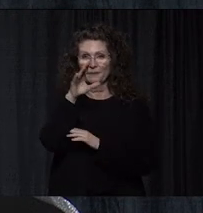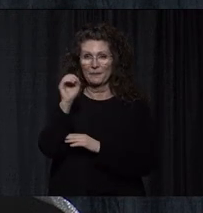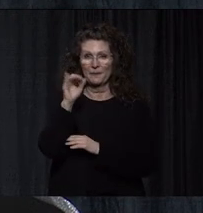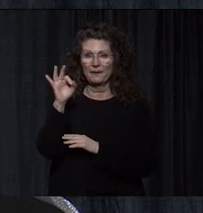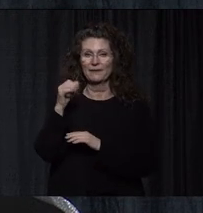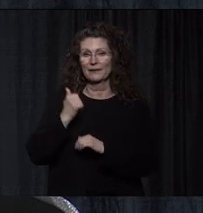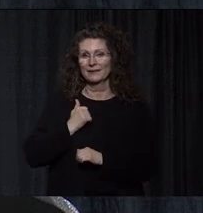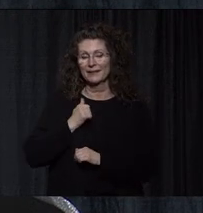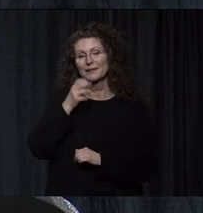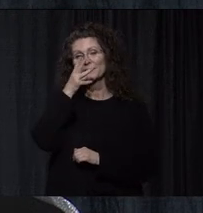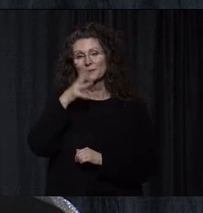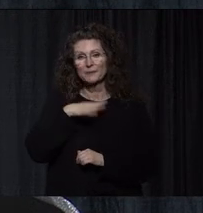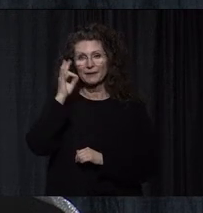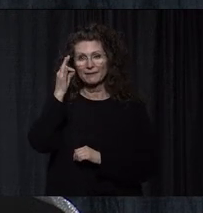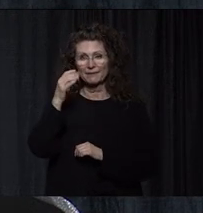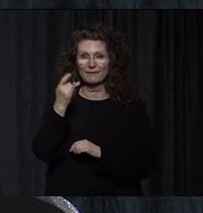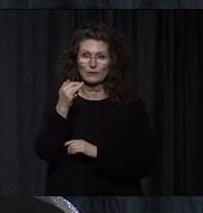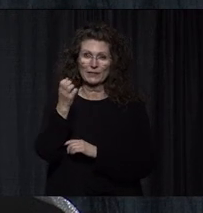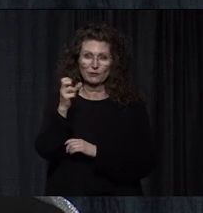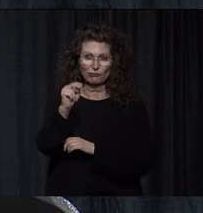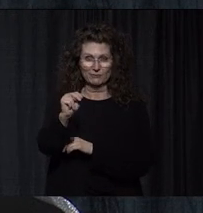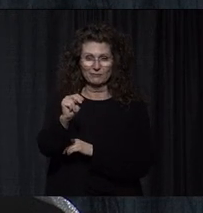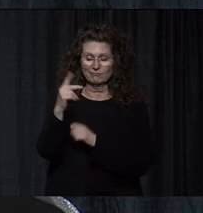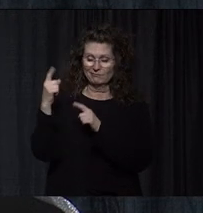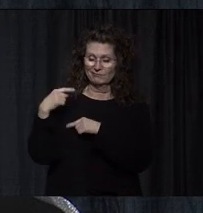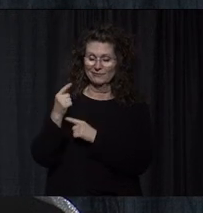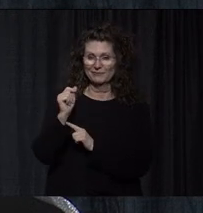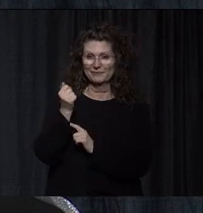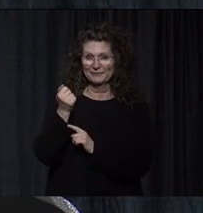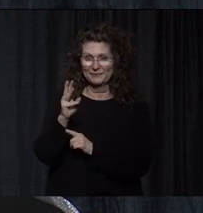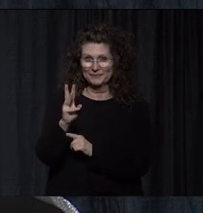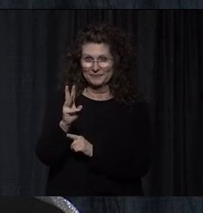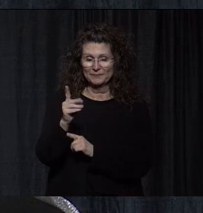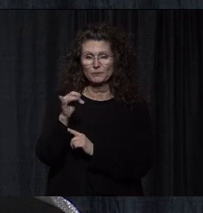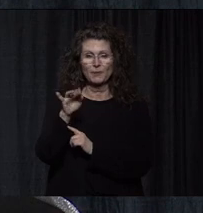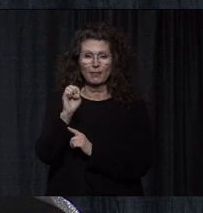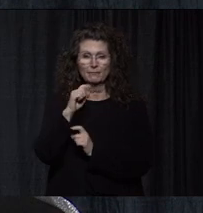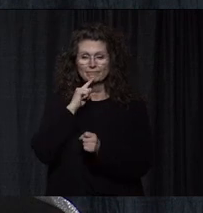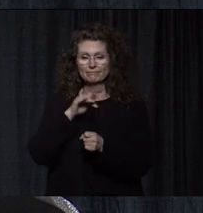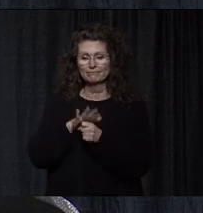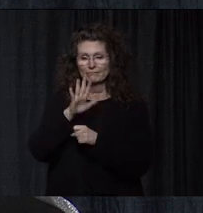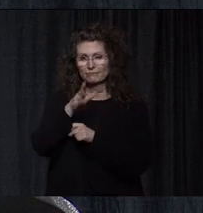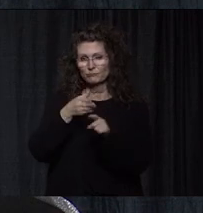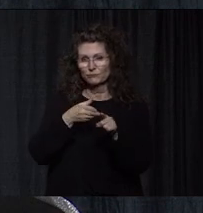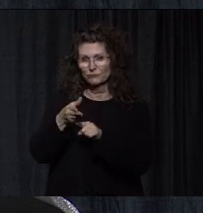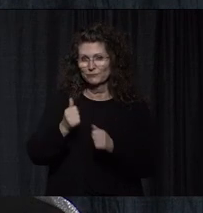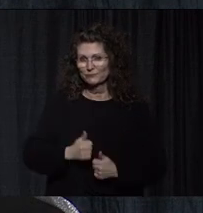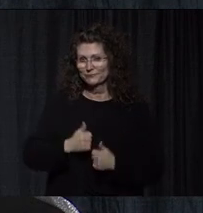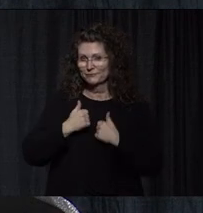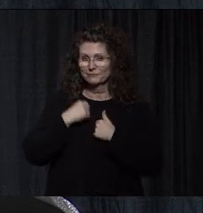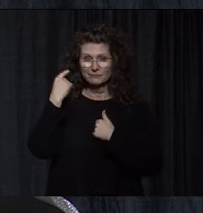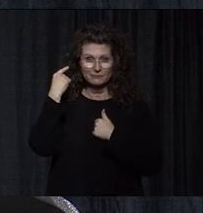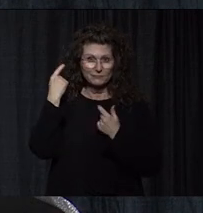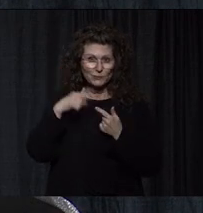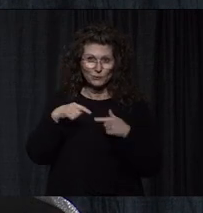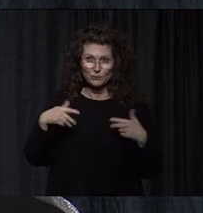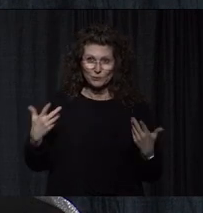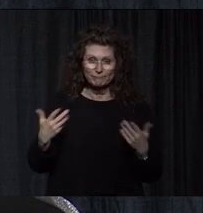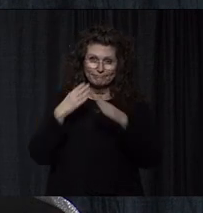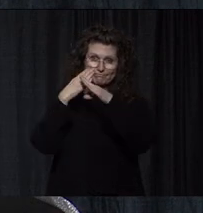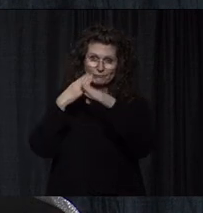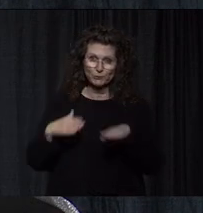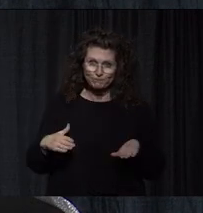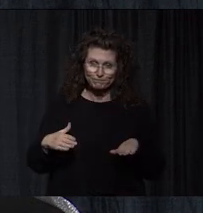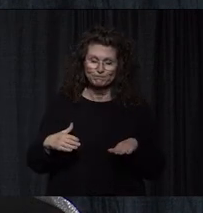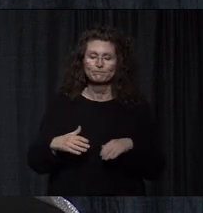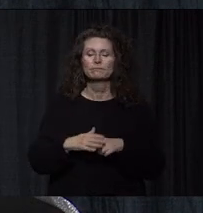the Canadian Women's Foundation since 2016, Paulette has dedicated her professional life to breaking down barriers